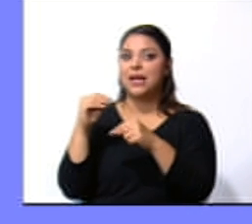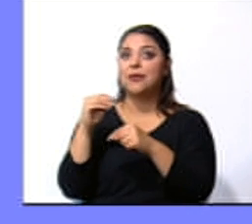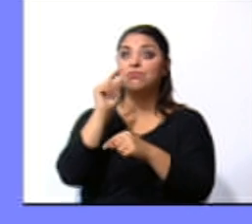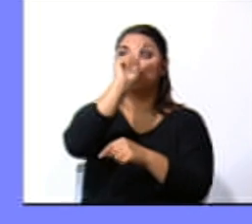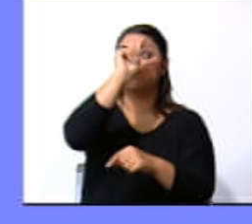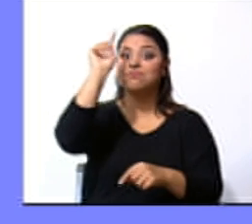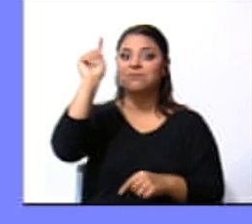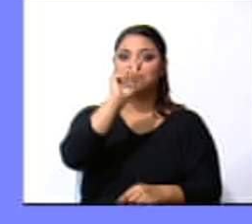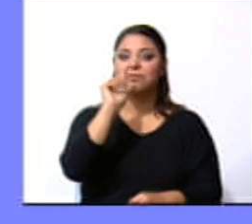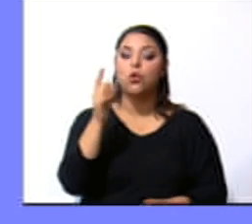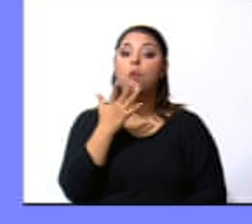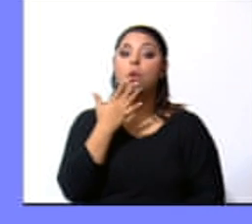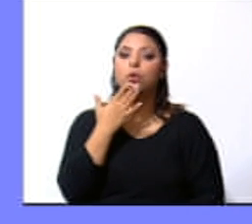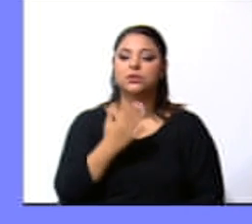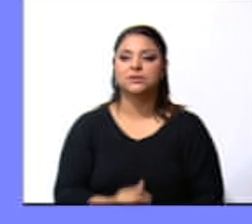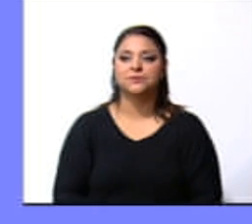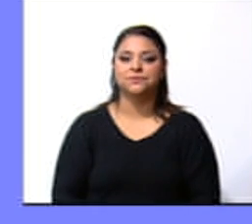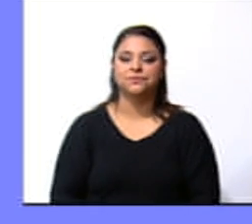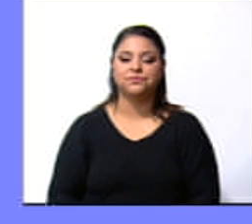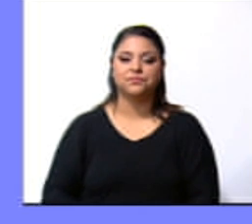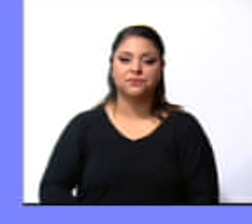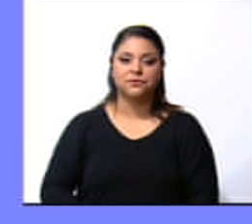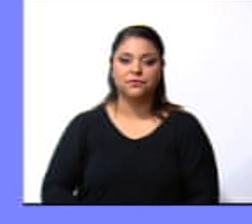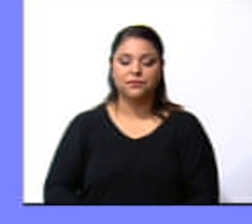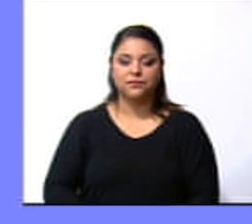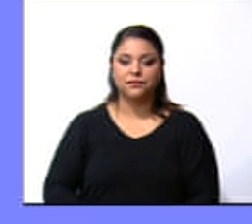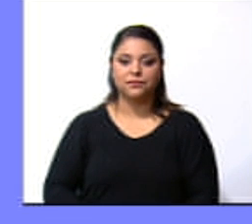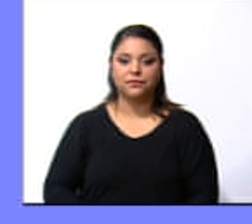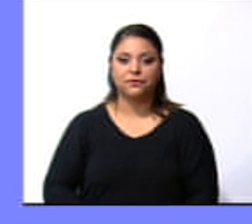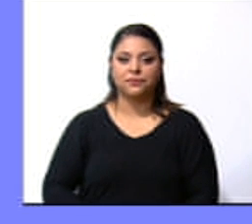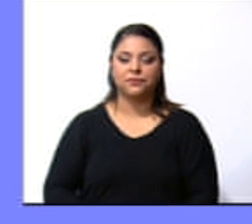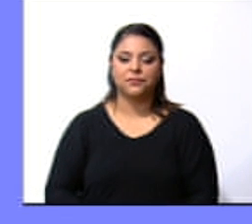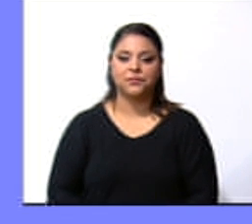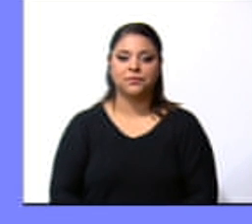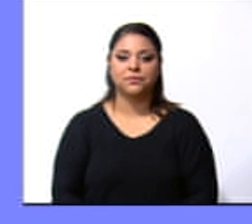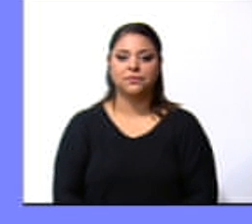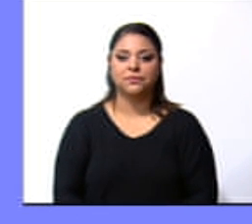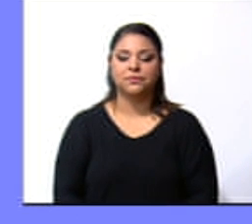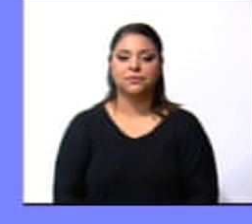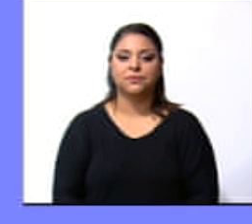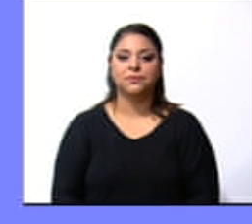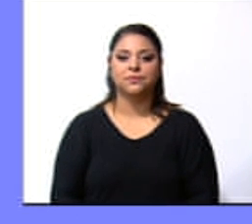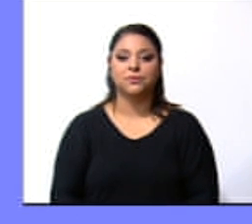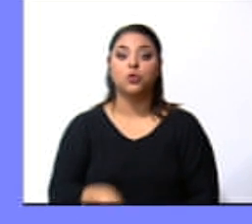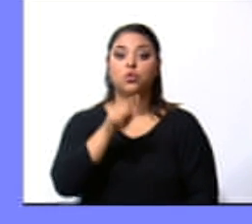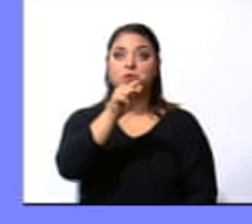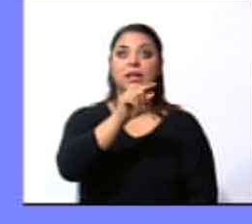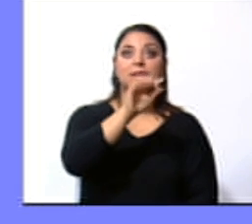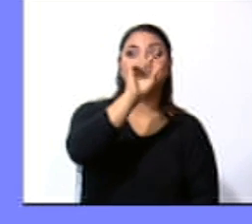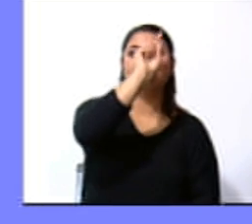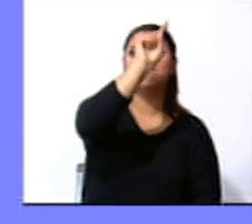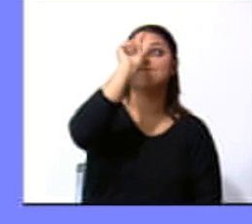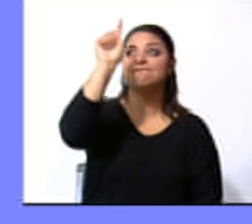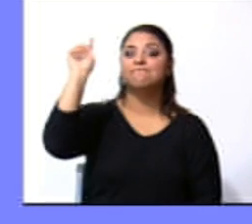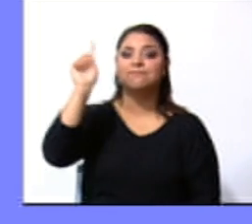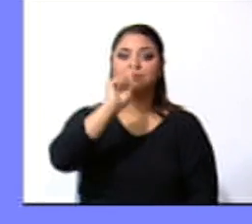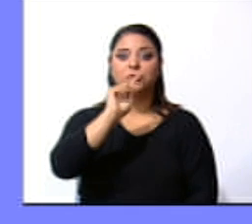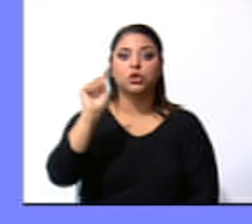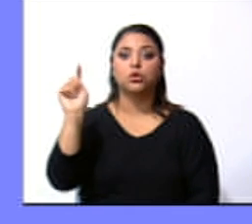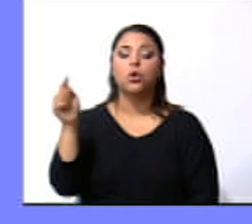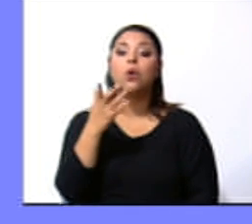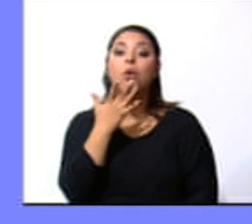colors. You have to touch the colors and the picture is going to